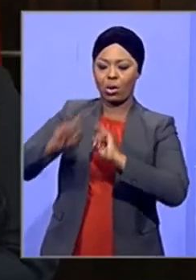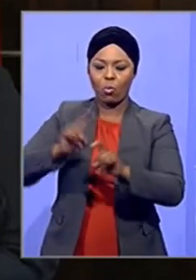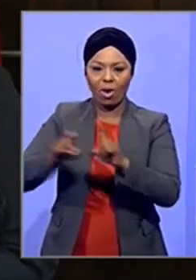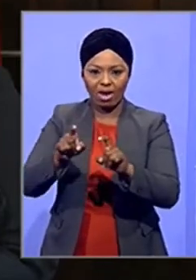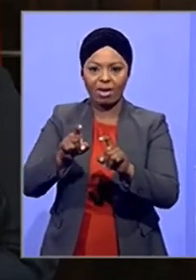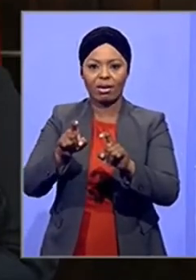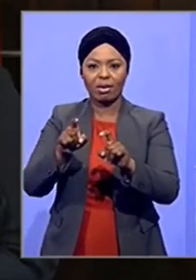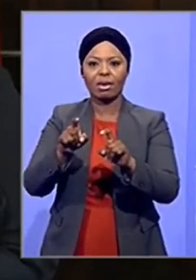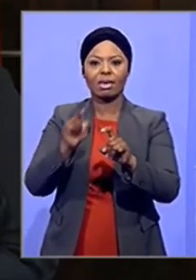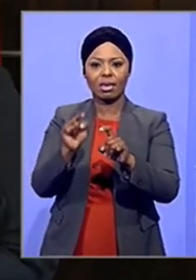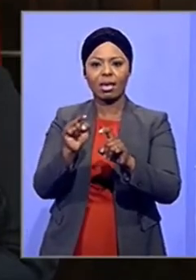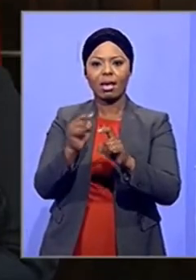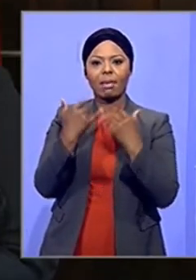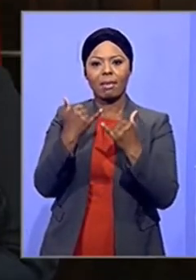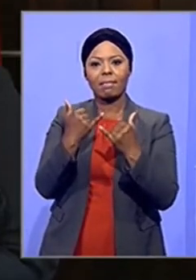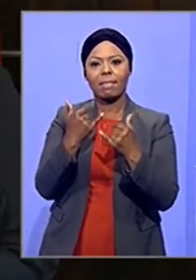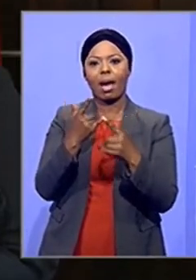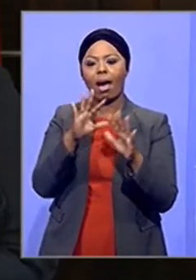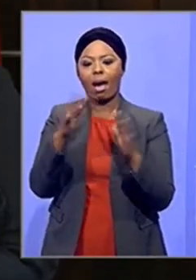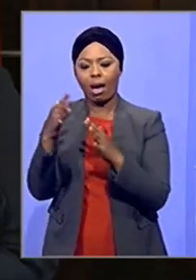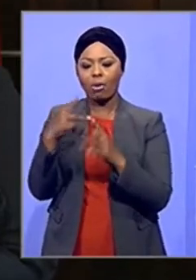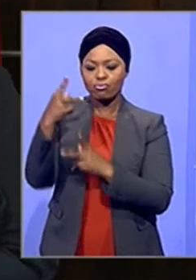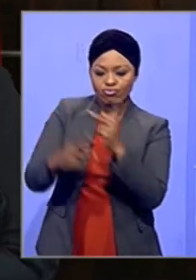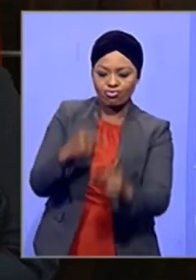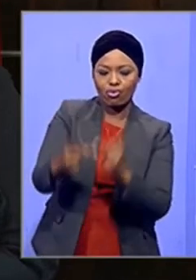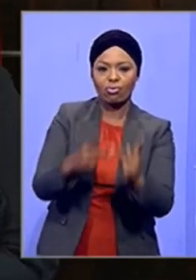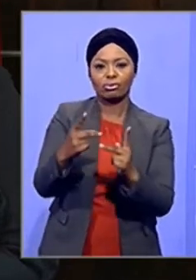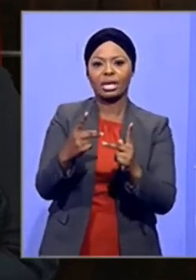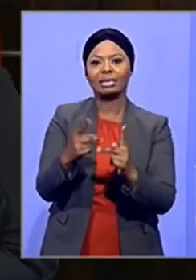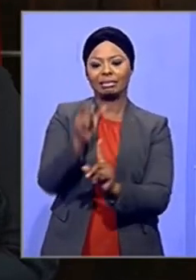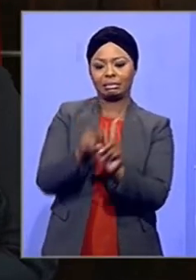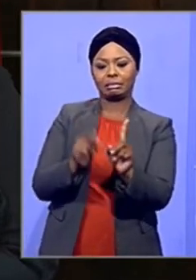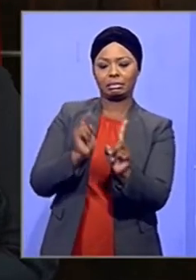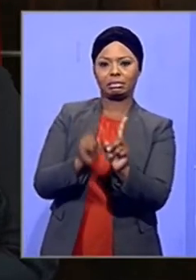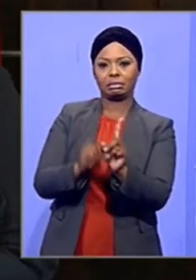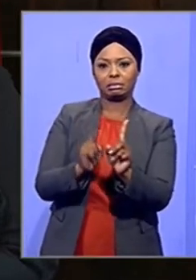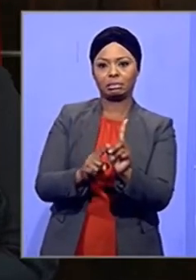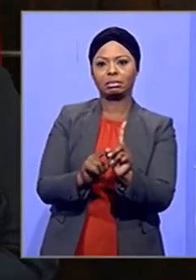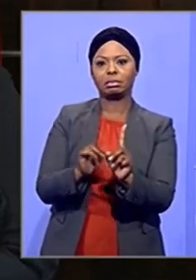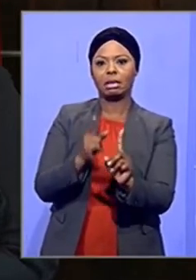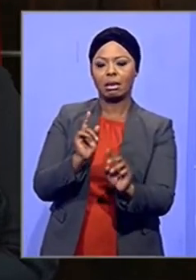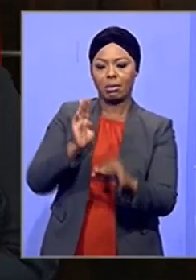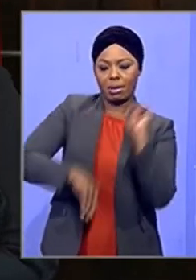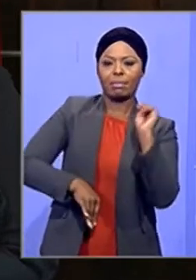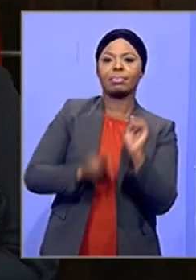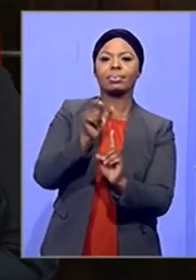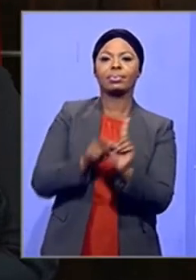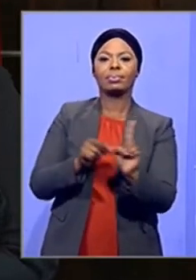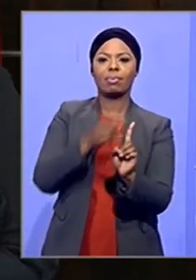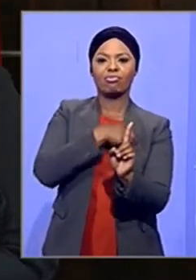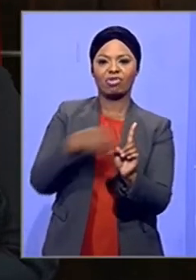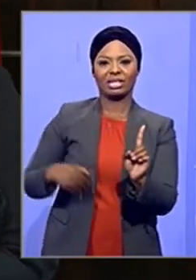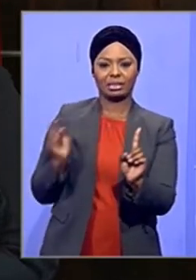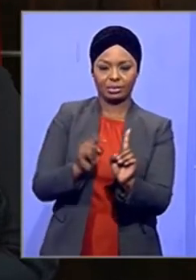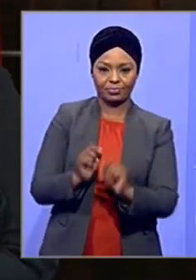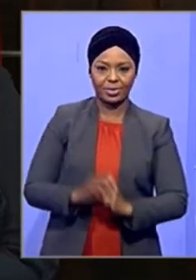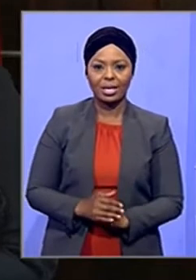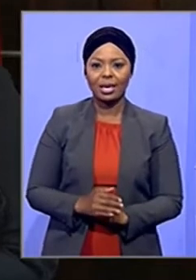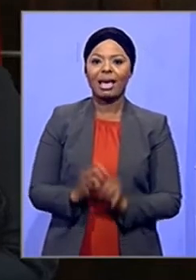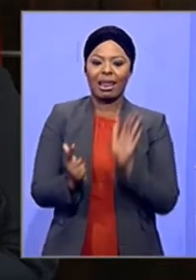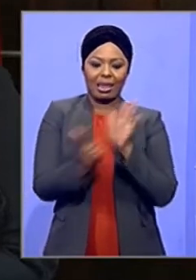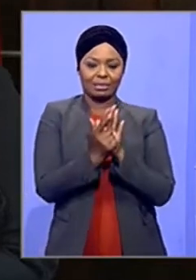into an impeachment process of a sitting president. It's absolutely crucial for the legitimacy of the process and